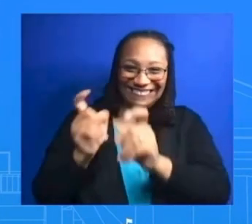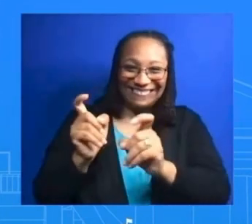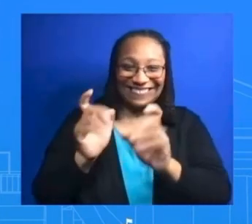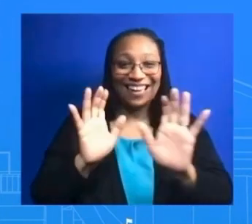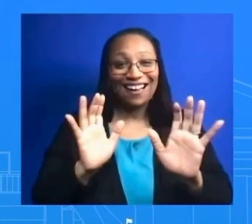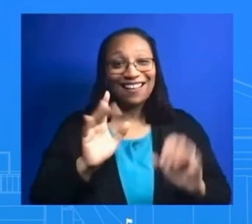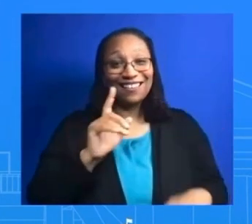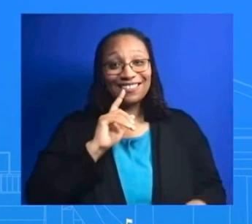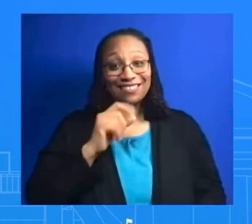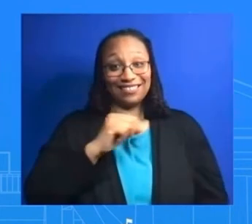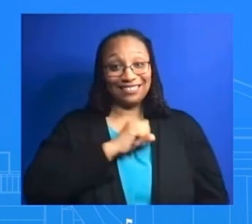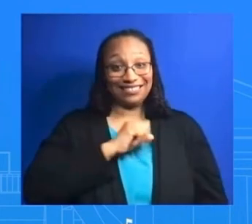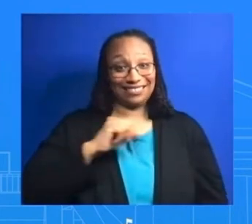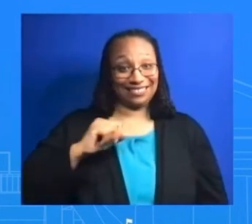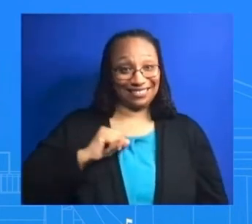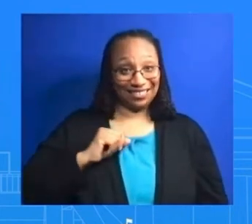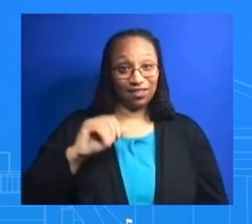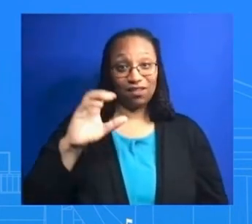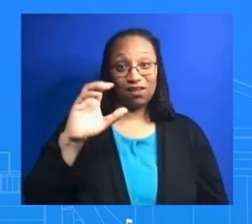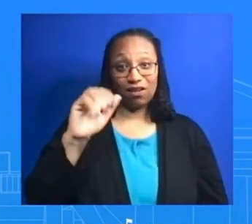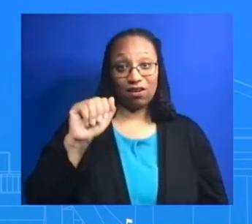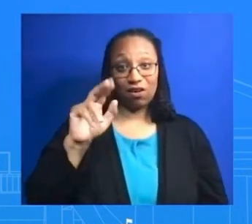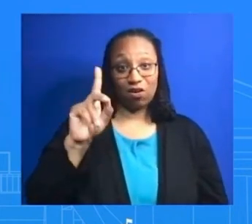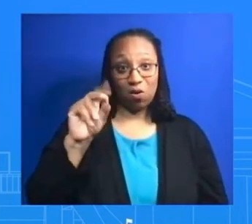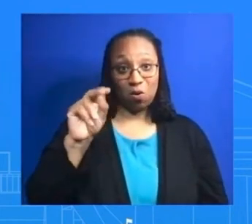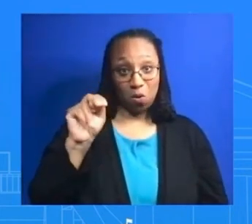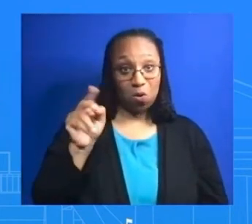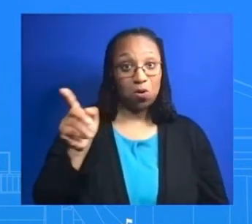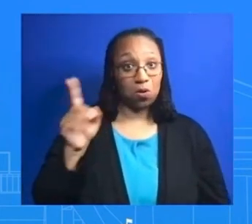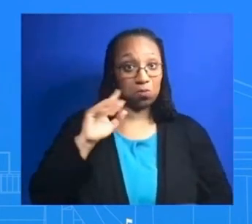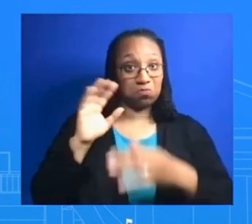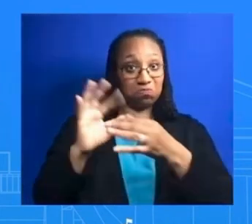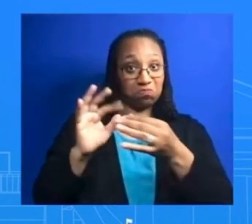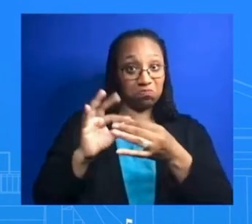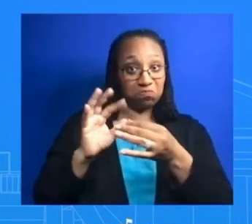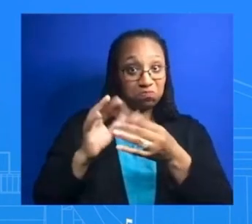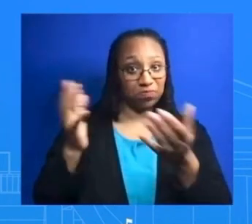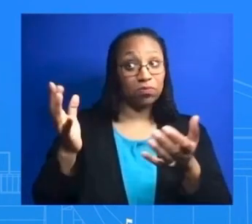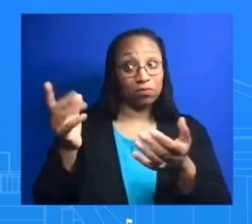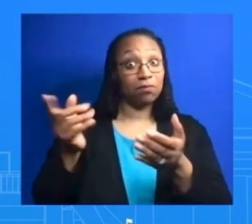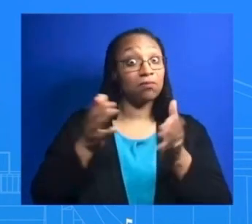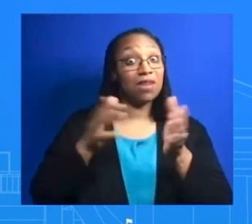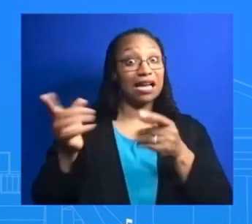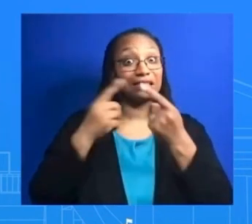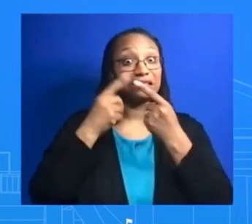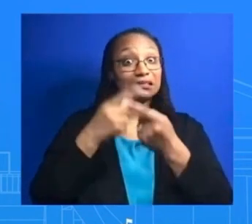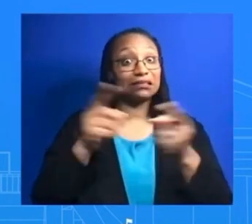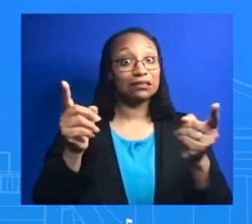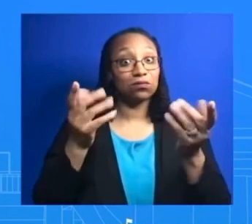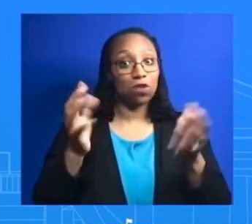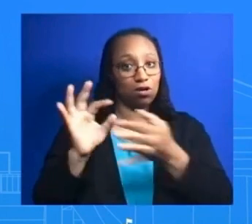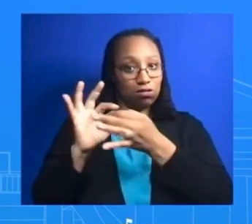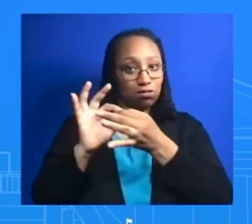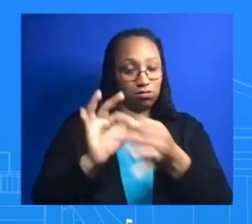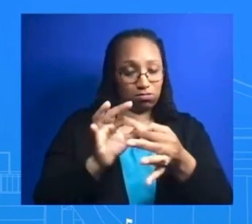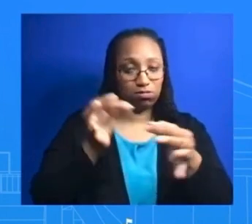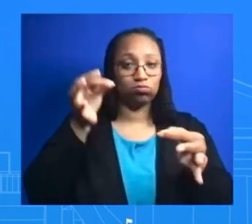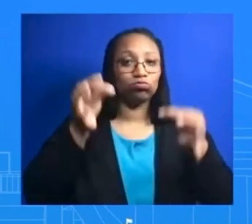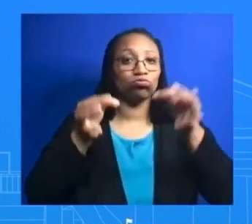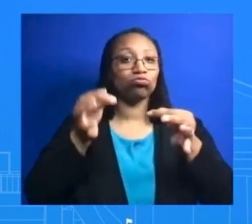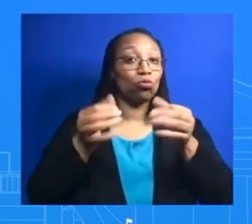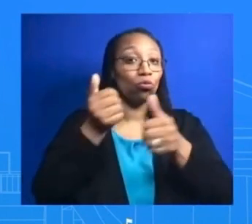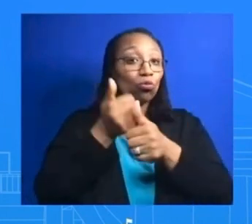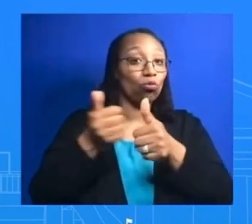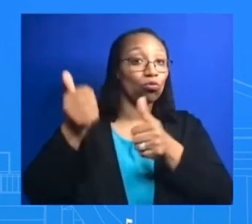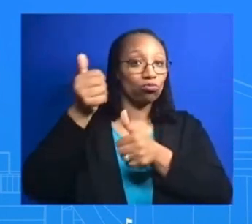to say a few words about the plan that the president announced today after the Supreme Court decision. And then, of course, Barat, as you know, is here to take